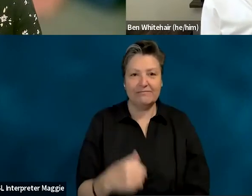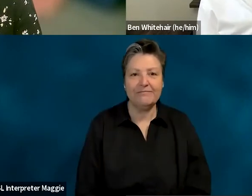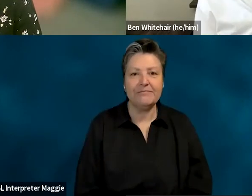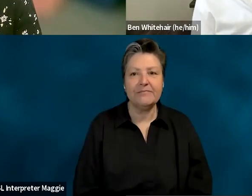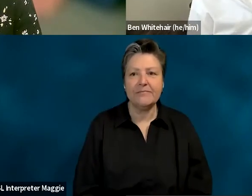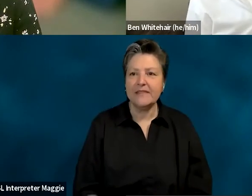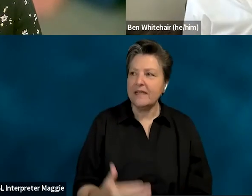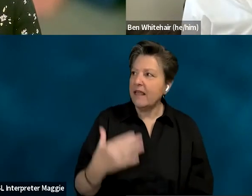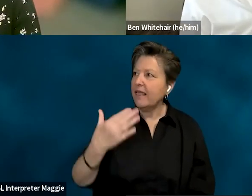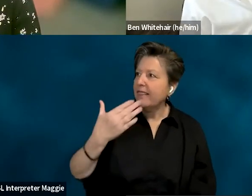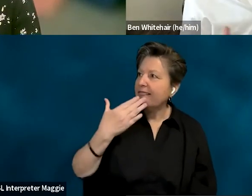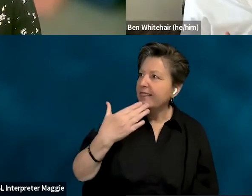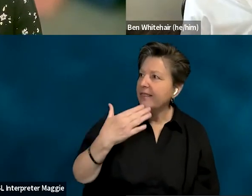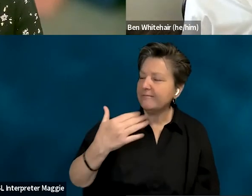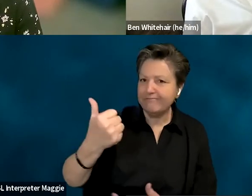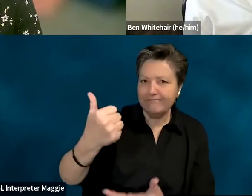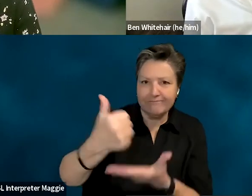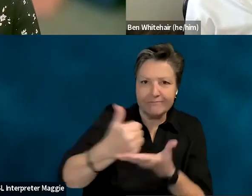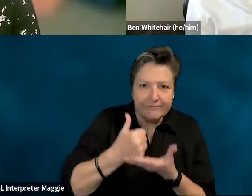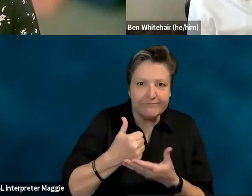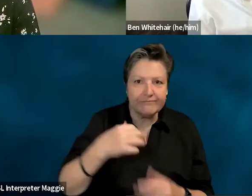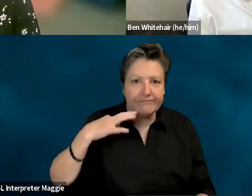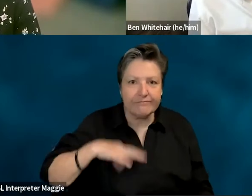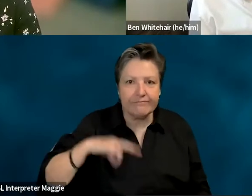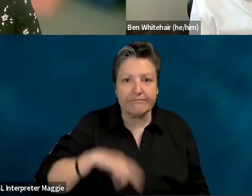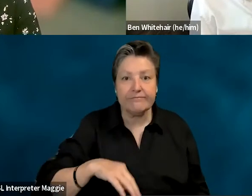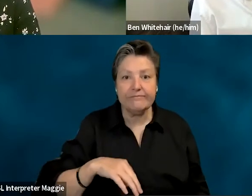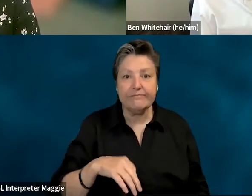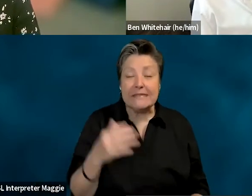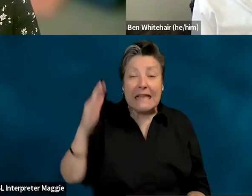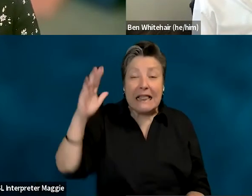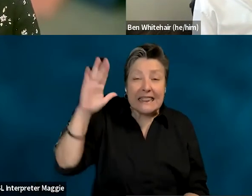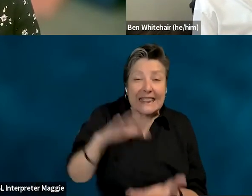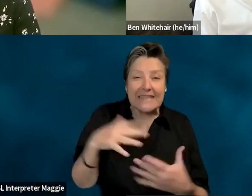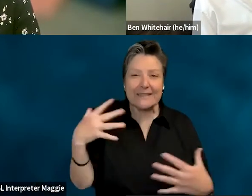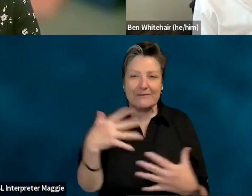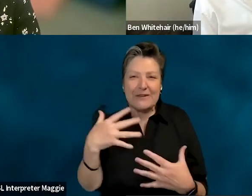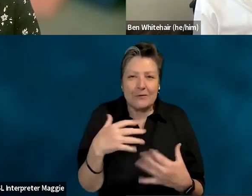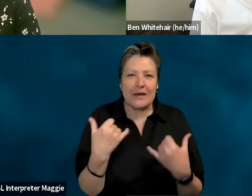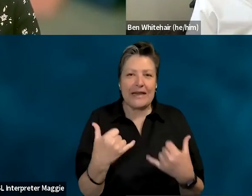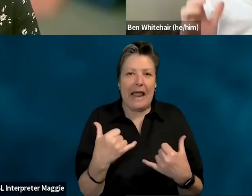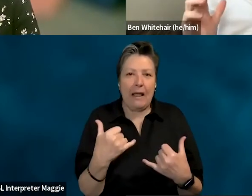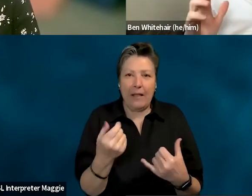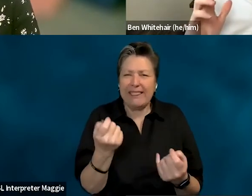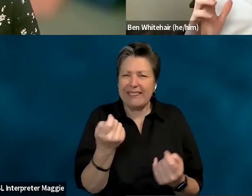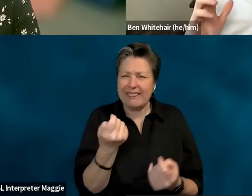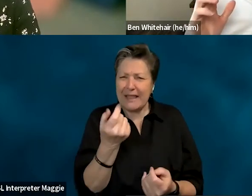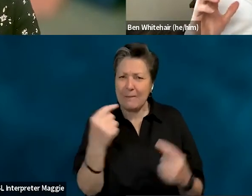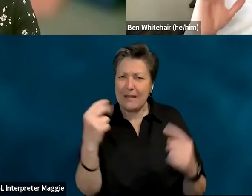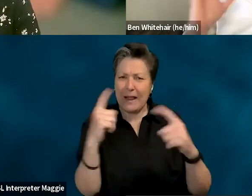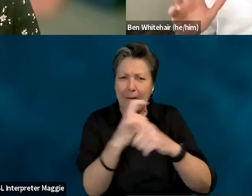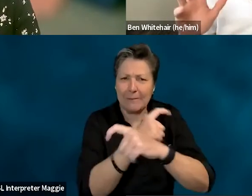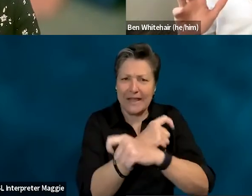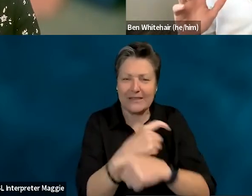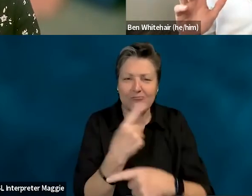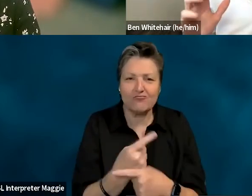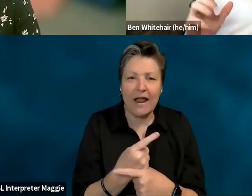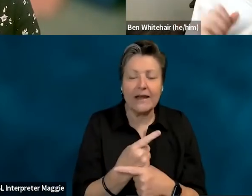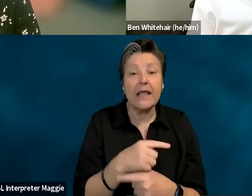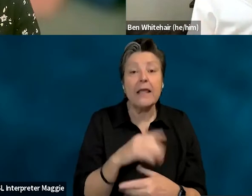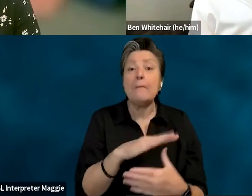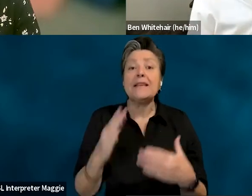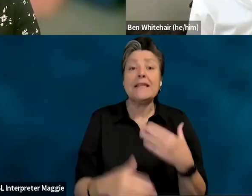Super helpful and perhaps less intimidating, though a little bit complex. At the end of the